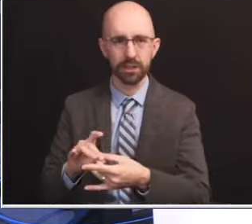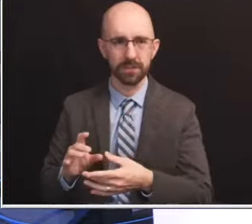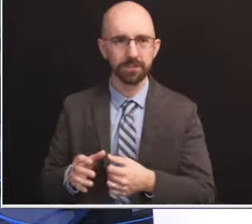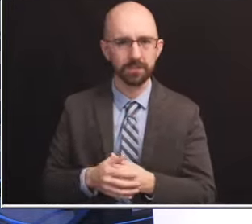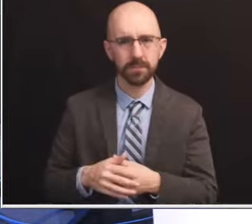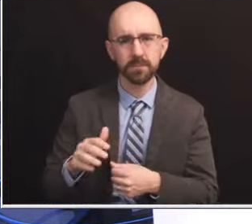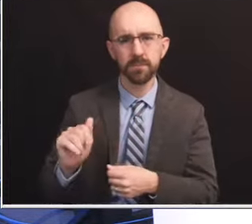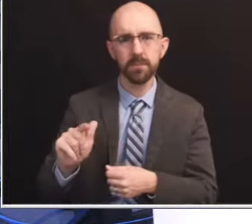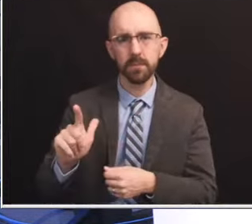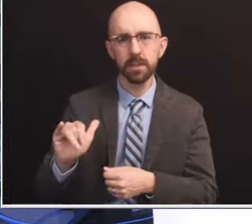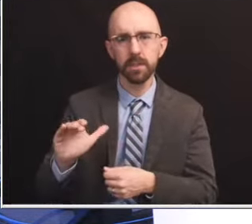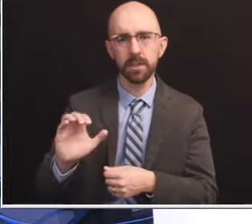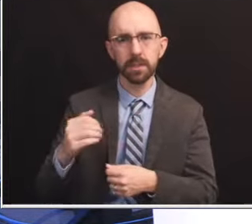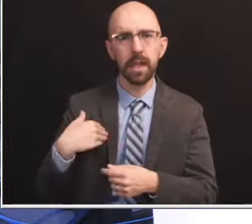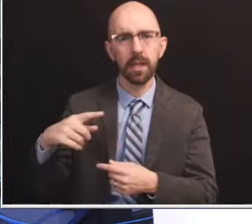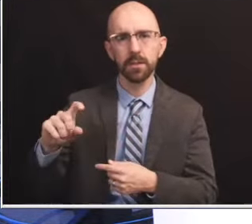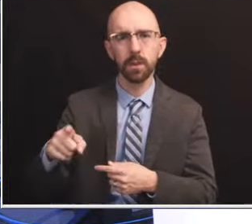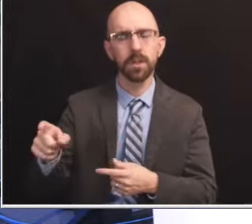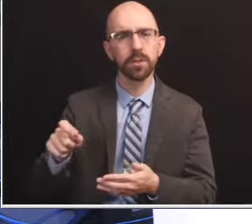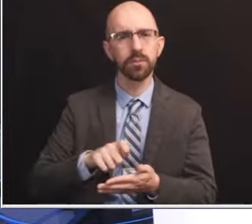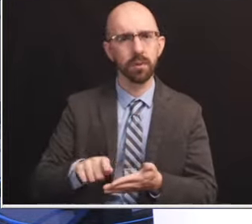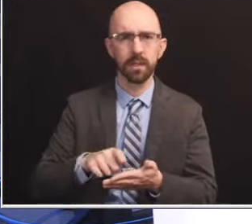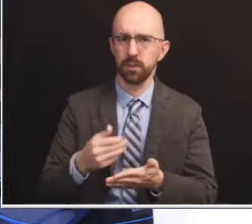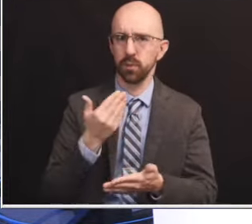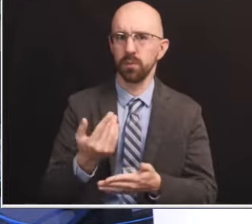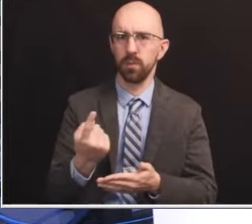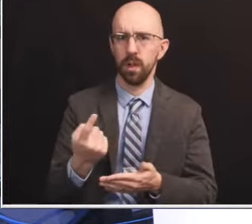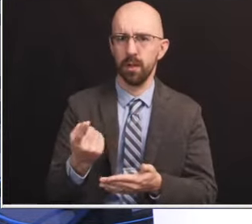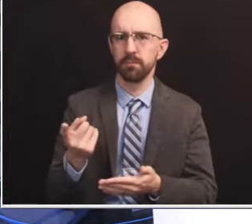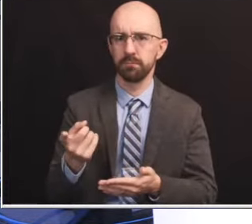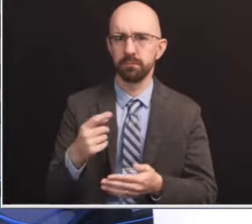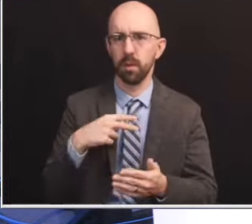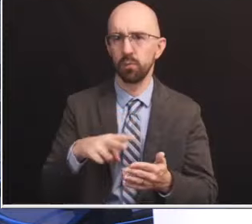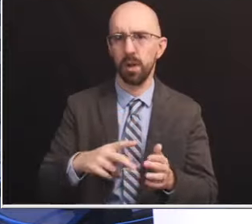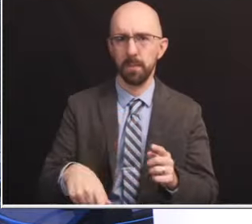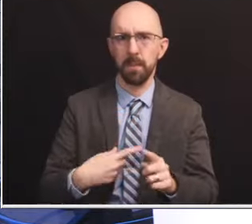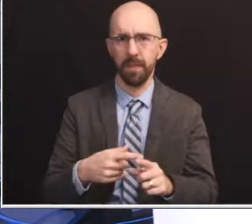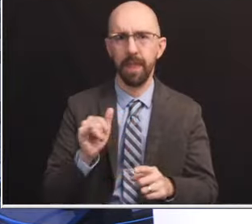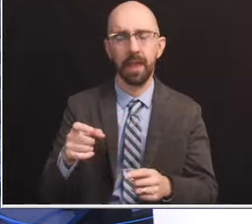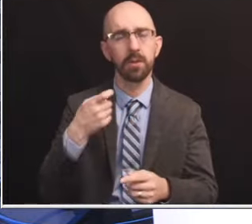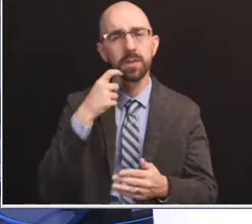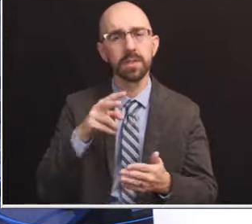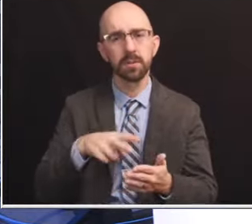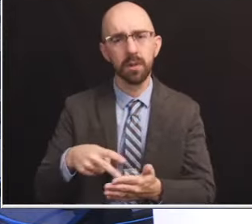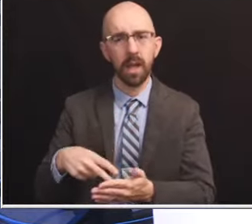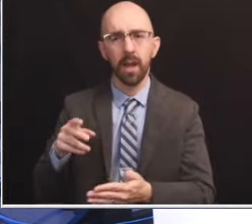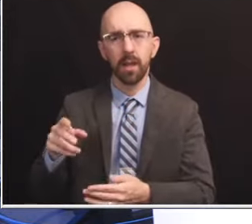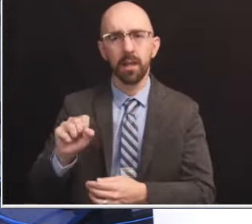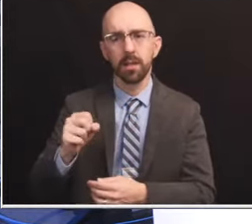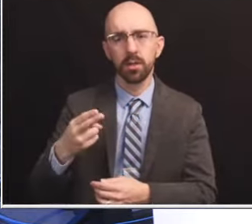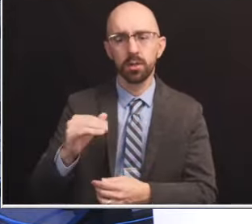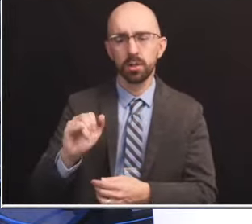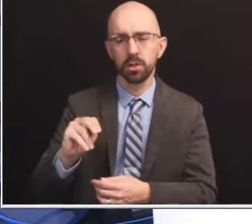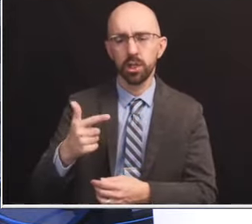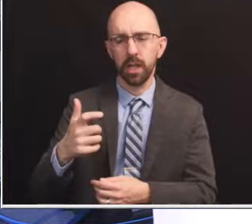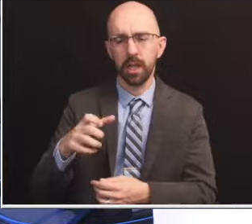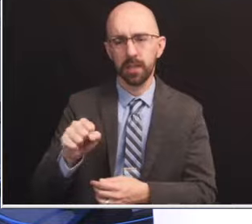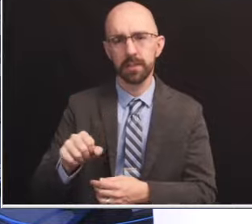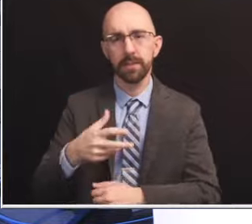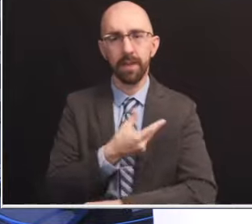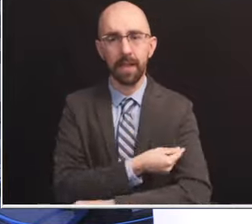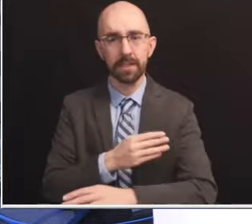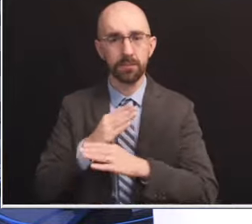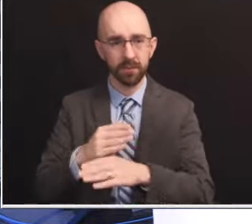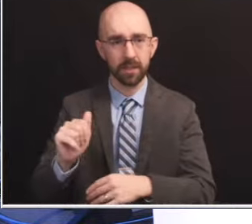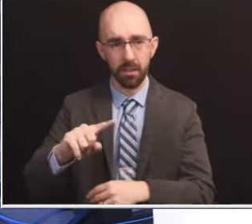a question. She writes, this is a good one because I read about this. I recently read that the shingles vaccine can help prevent Alzheimer's disease. Is that true,